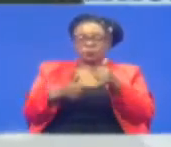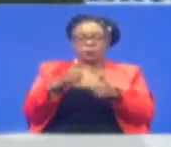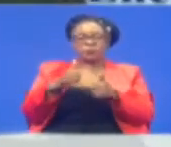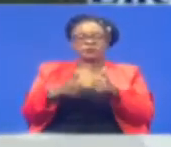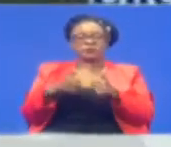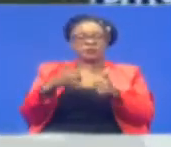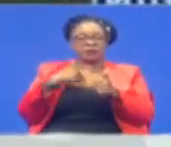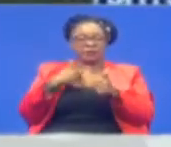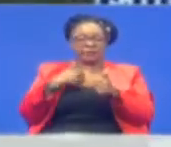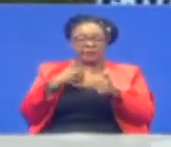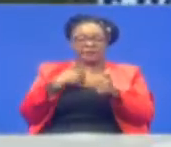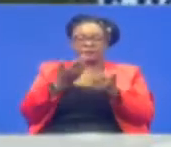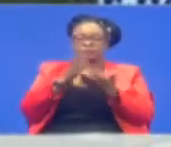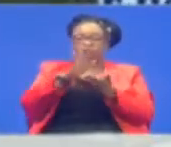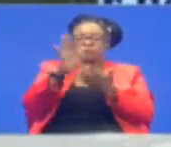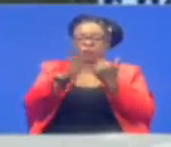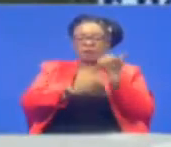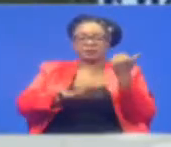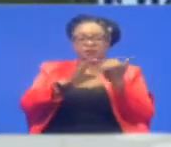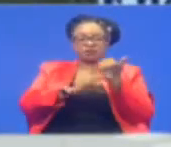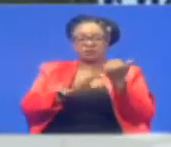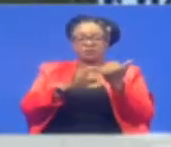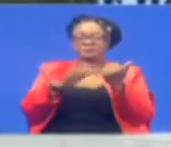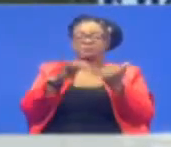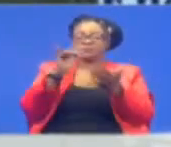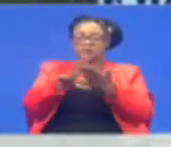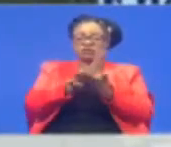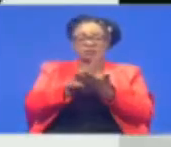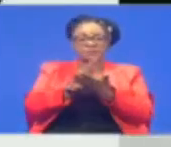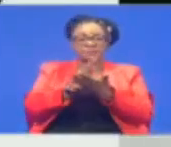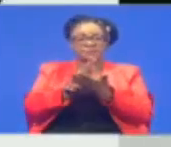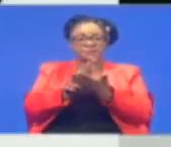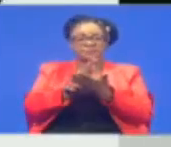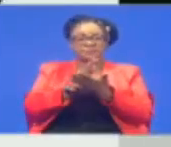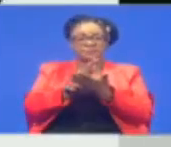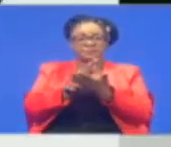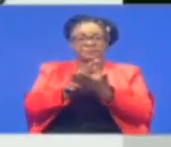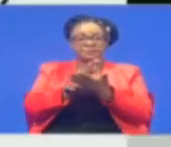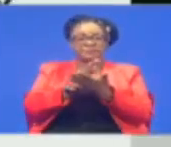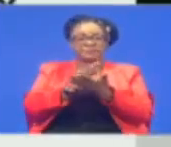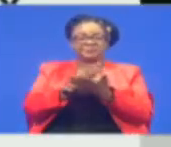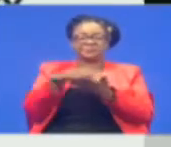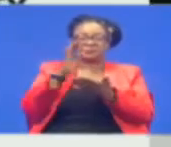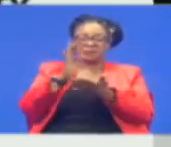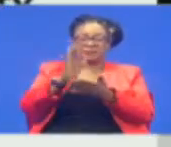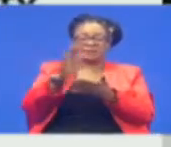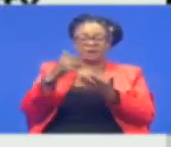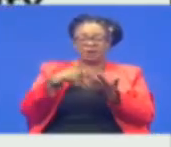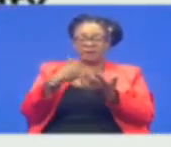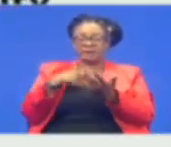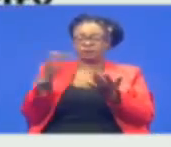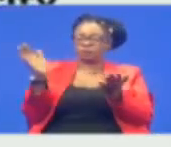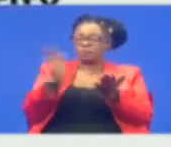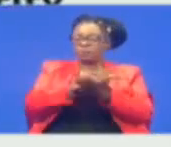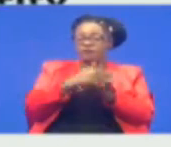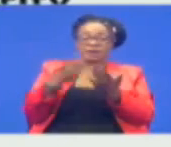sway over the country's lucrative energy sector. Oimeke survived an onslaught to remove him last